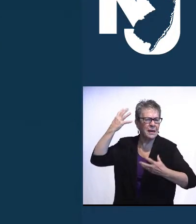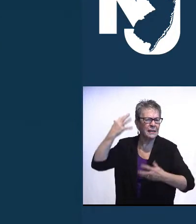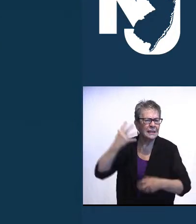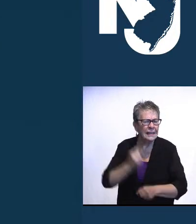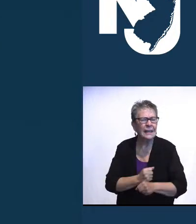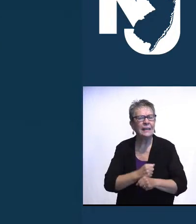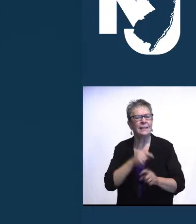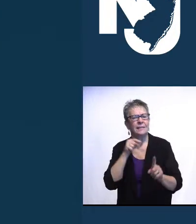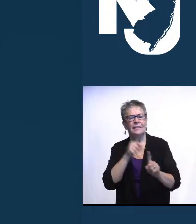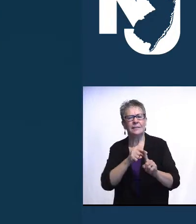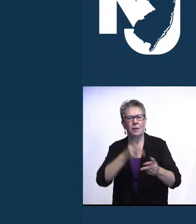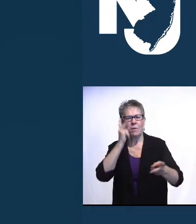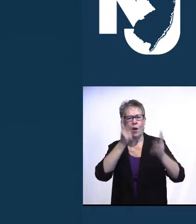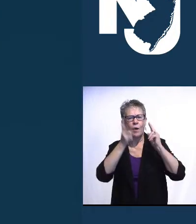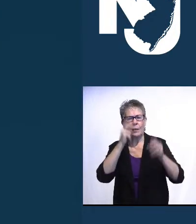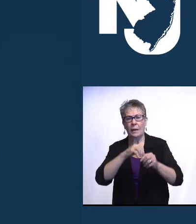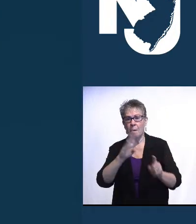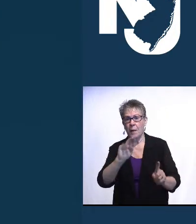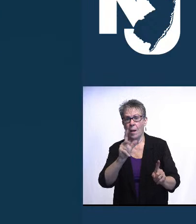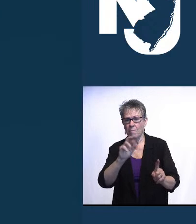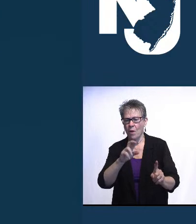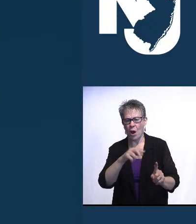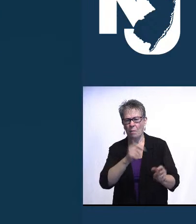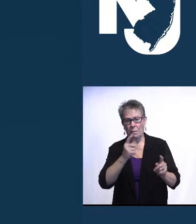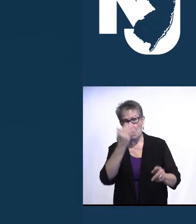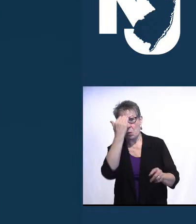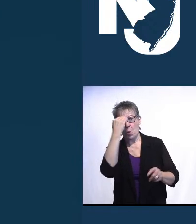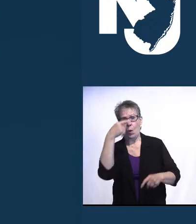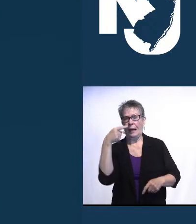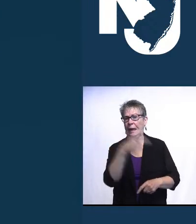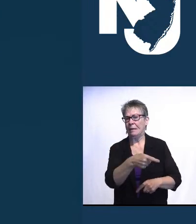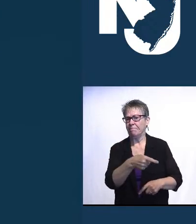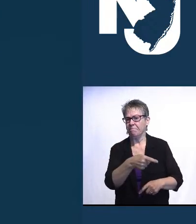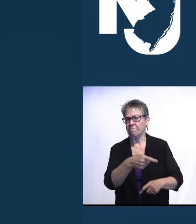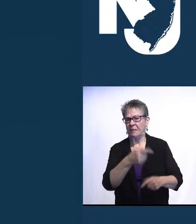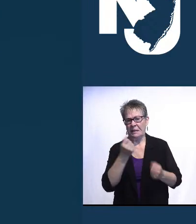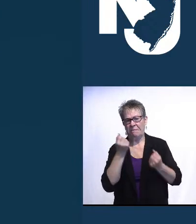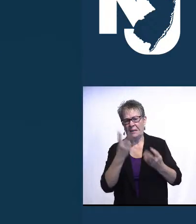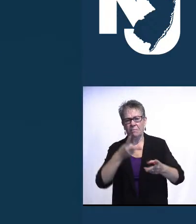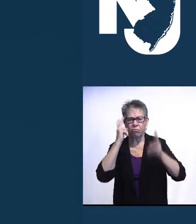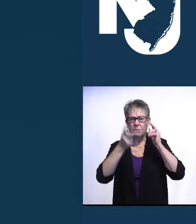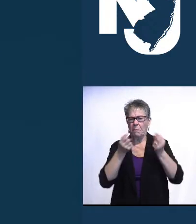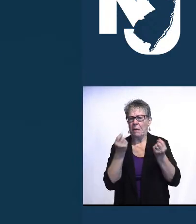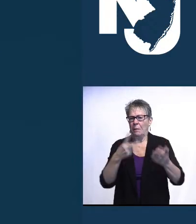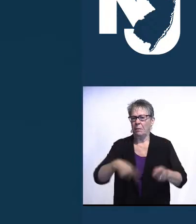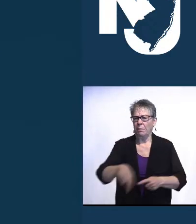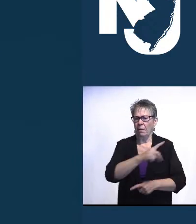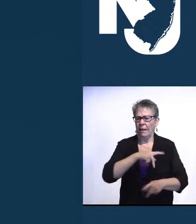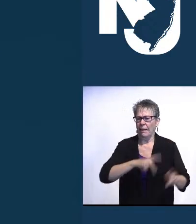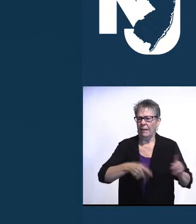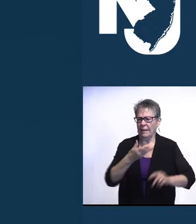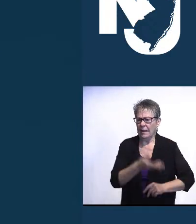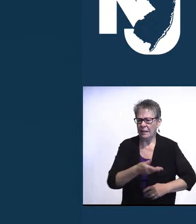barbering skills while in the United States Navy. His loss left a huge hole not just in his family and among his friends, but